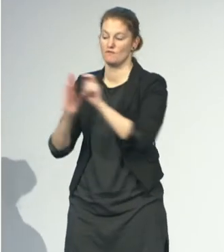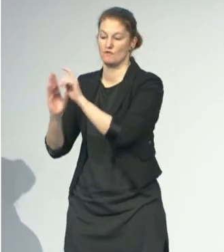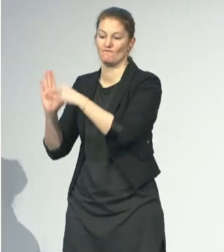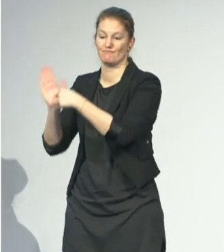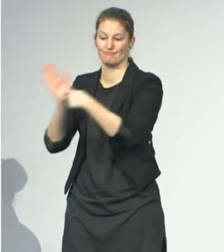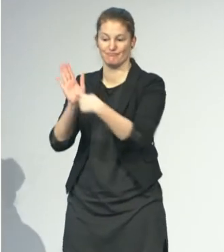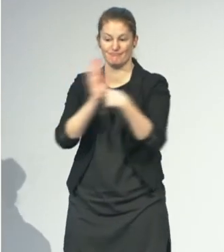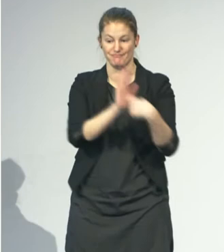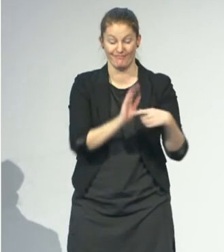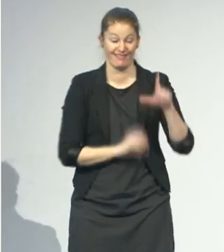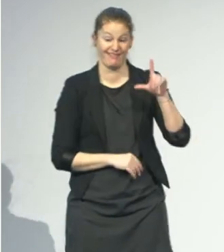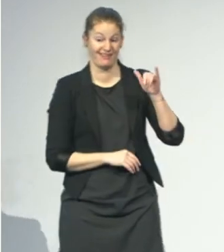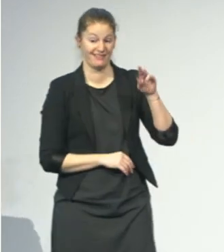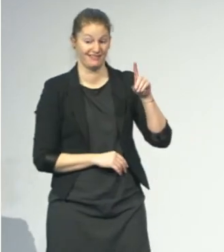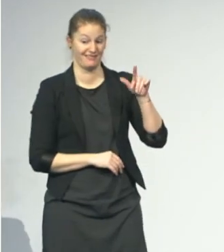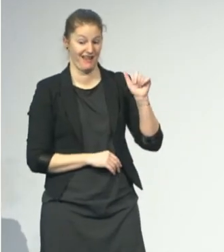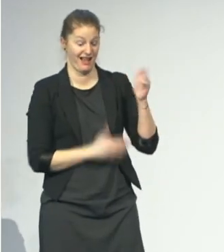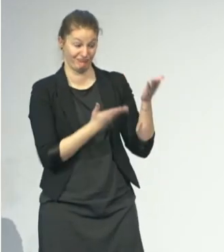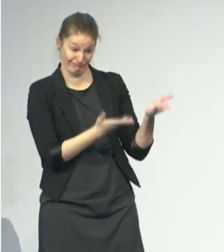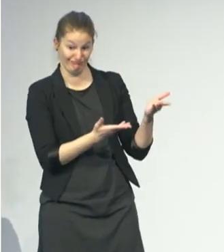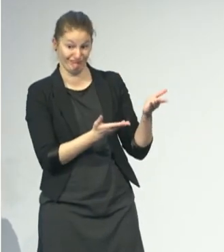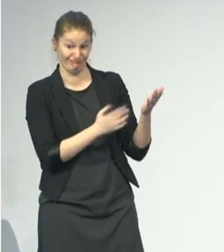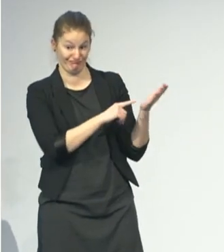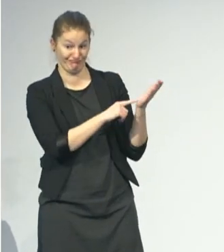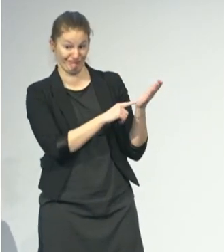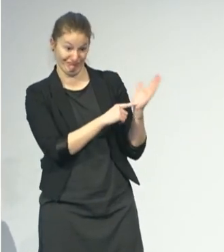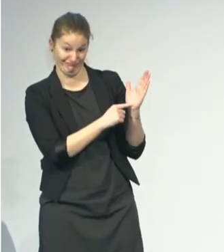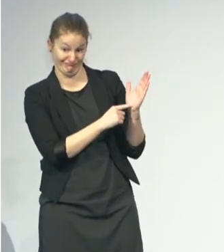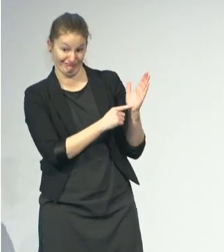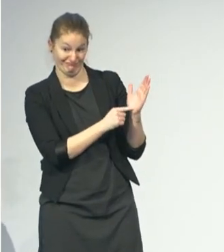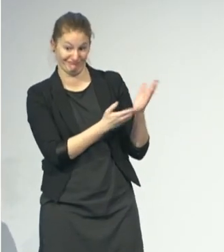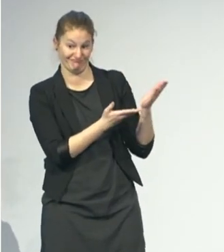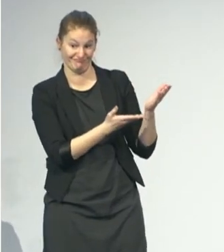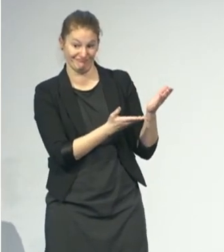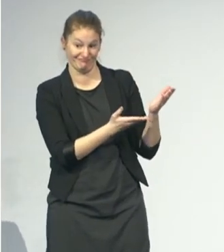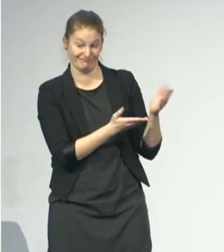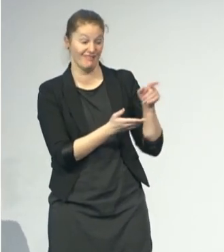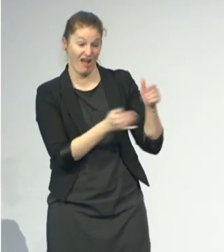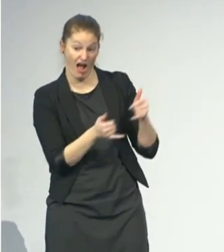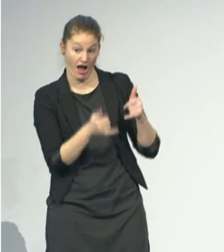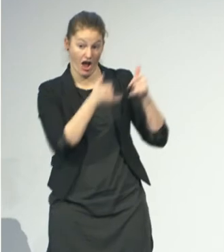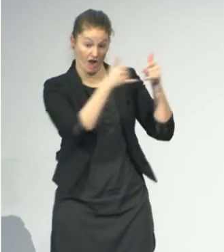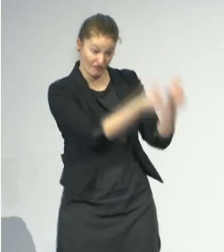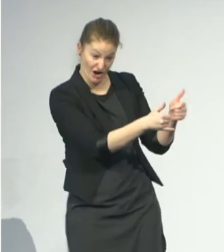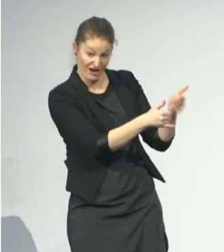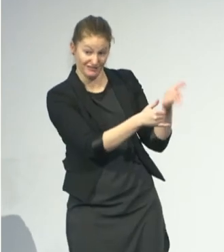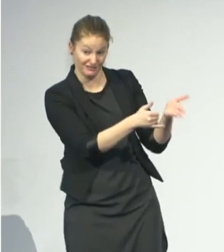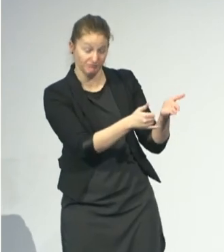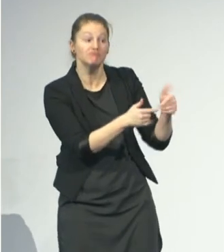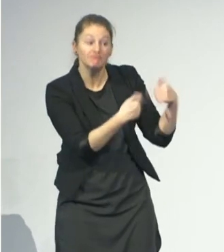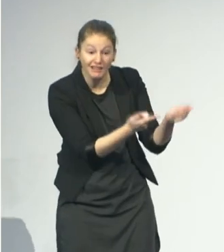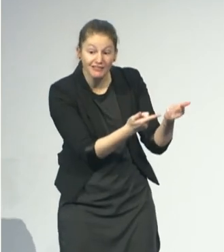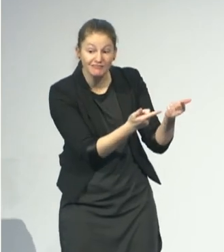to you. What did you do with your success to take your project forward? What would